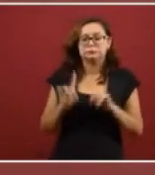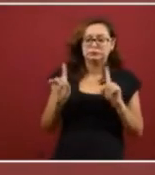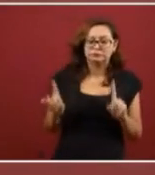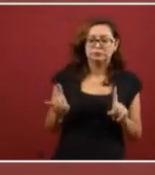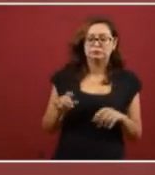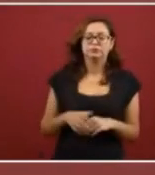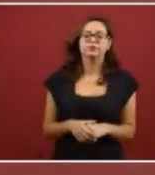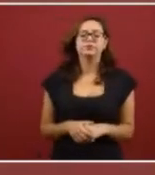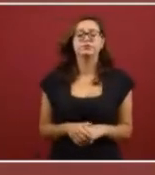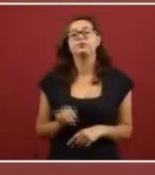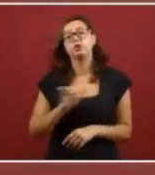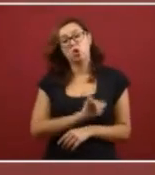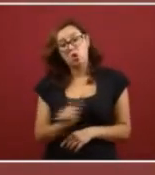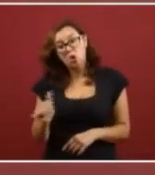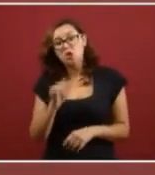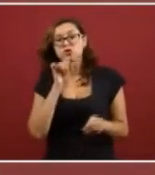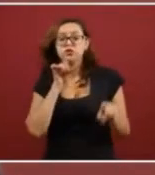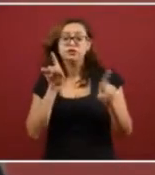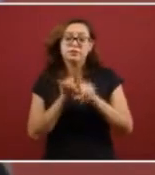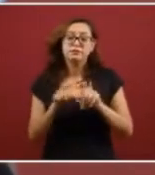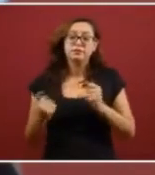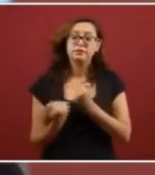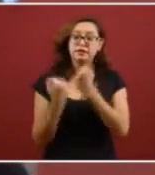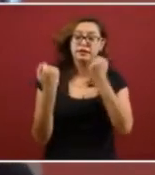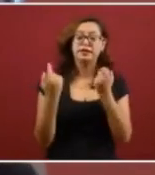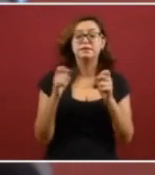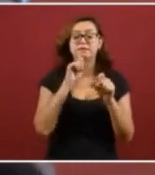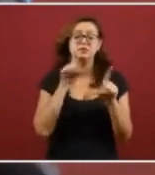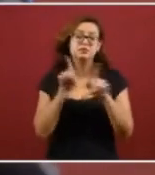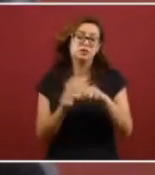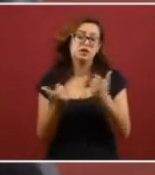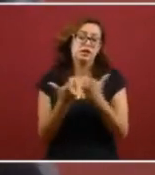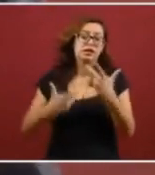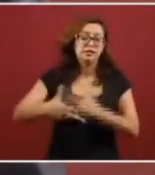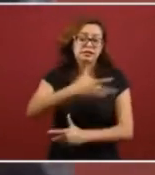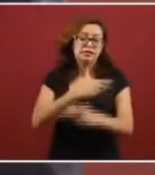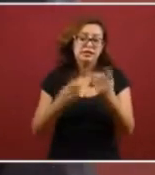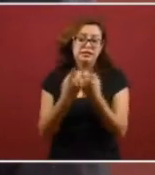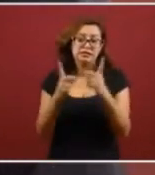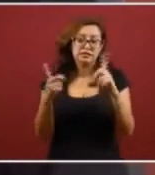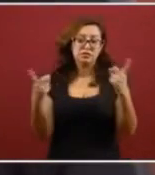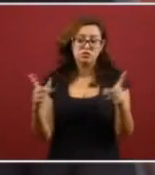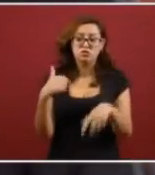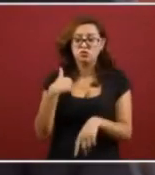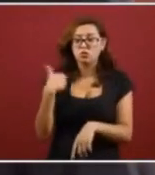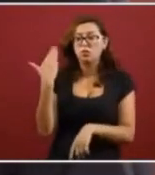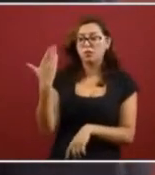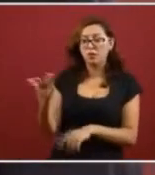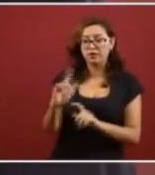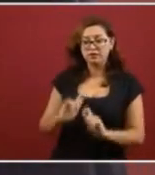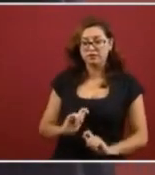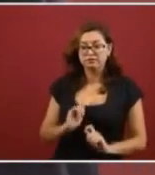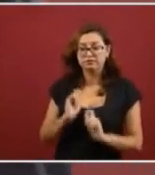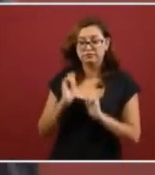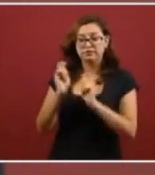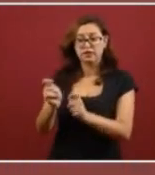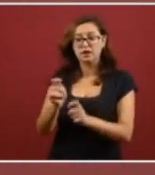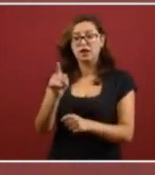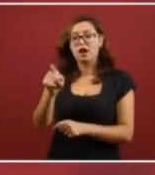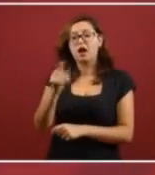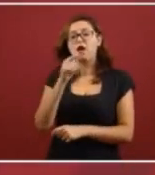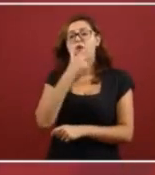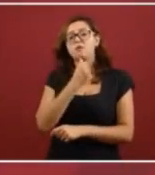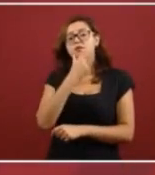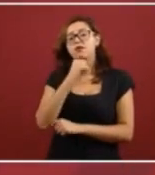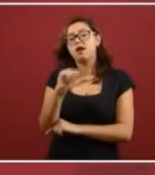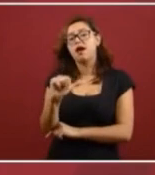was discrepancies in the management with the financing of development.